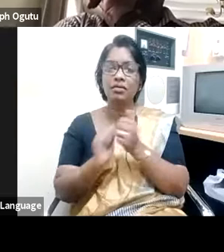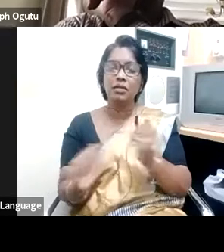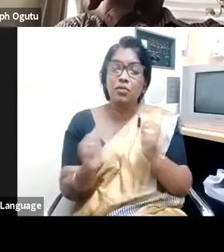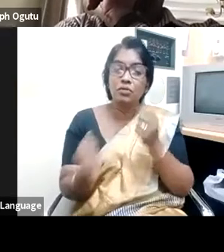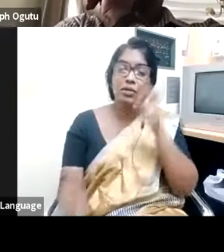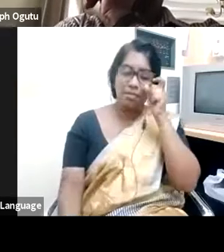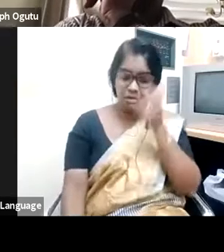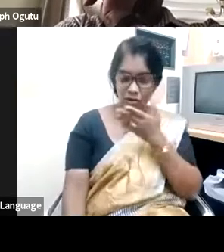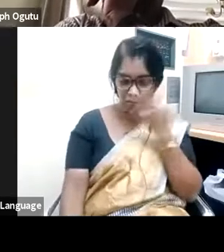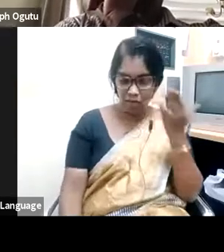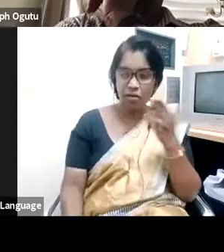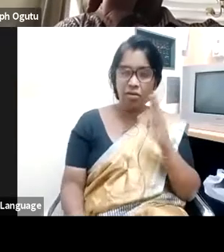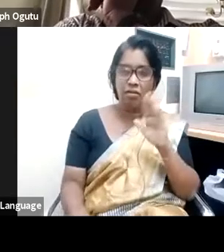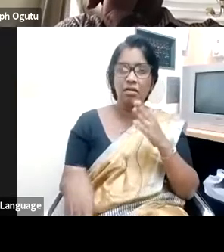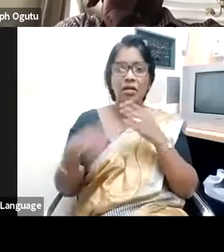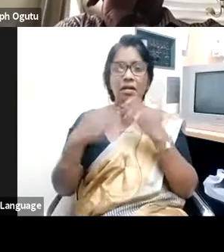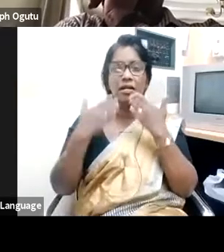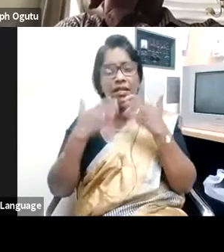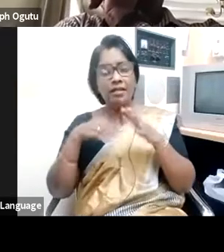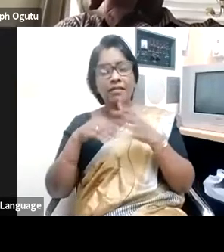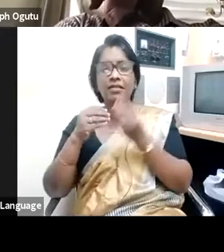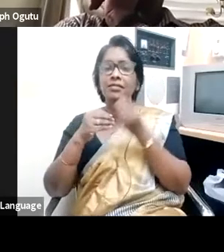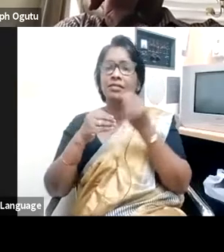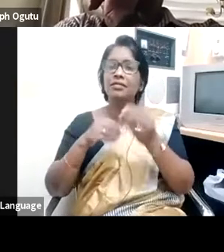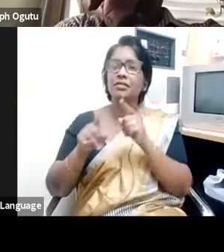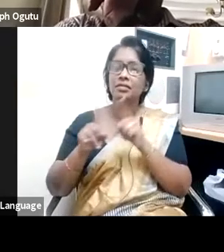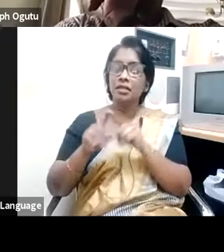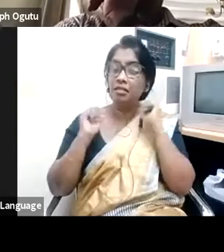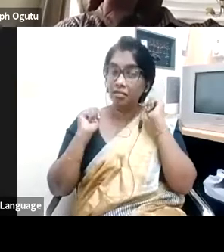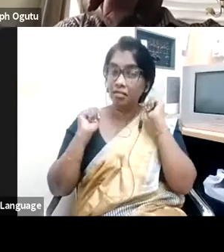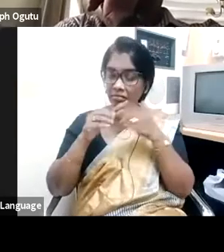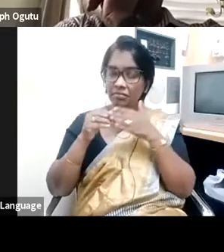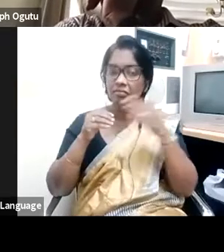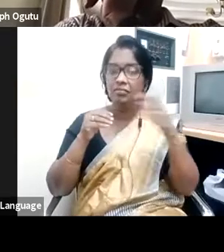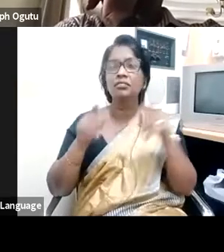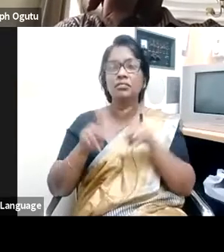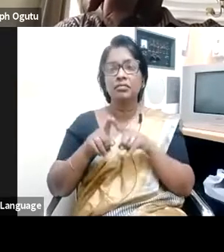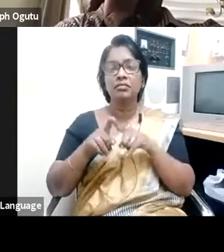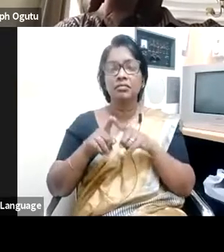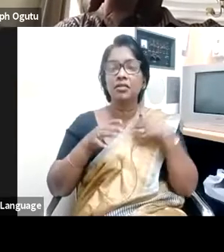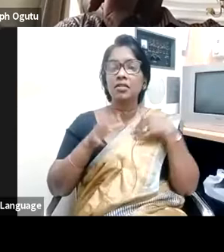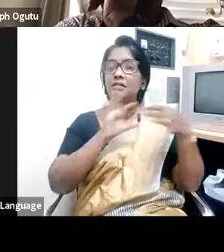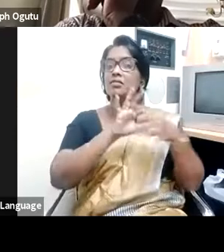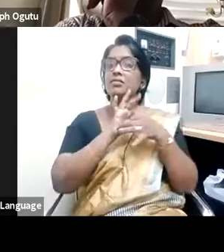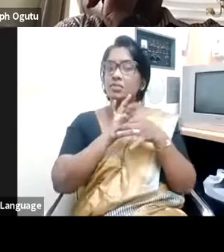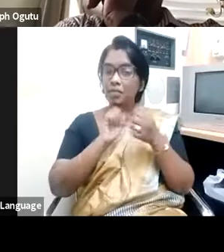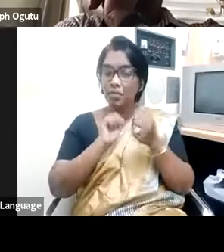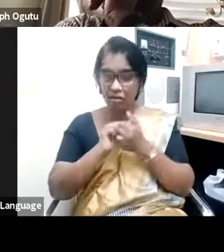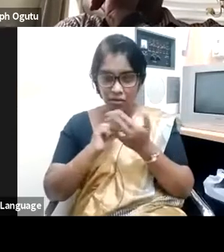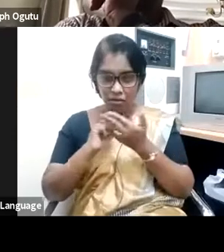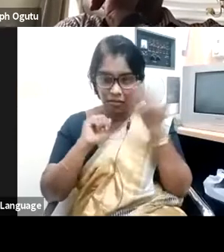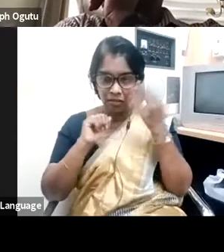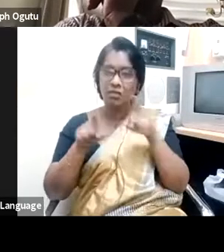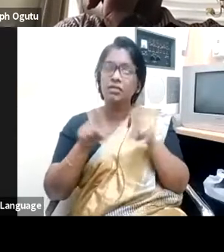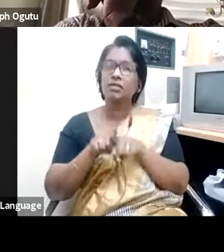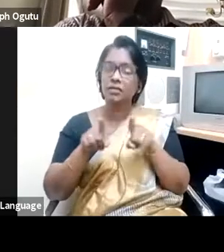it works, we can come into a rev share partnership within the greater ecosystem of products and services and innovations that